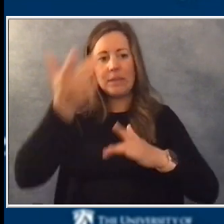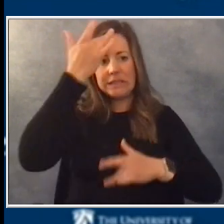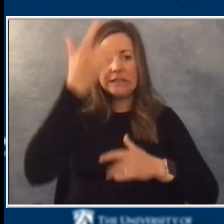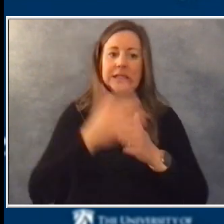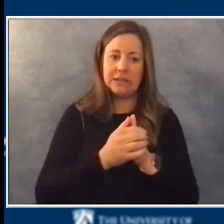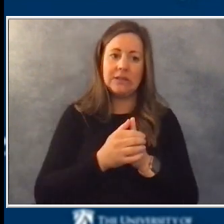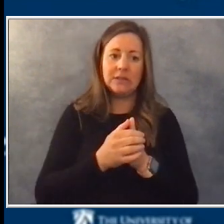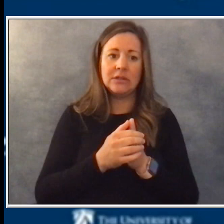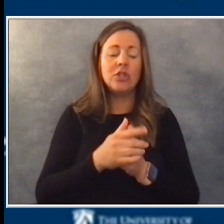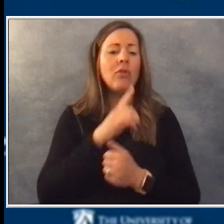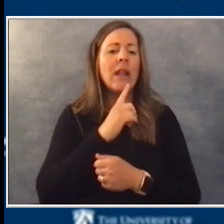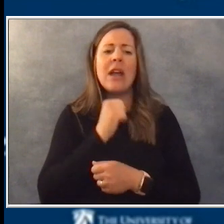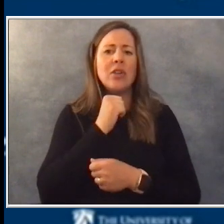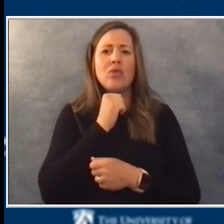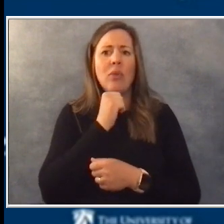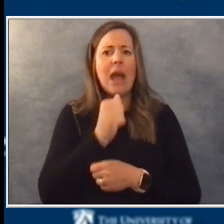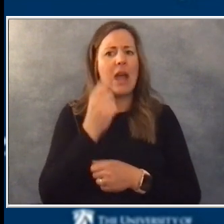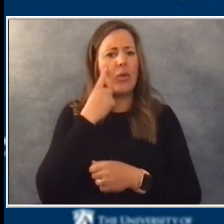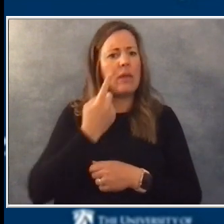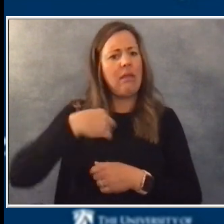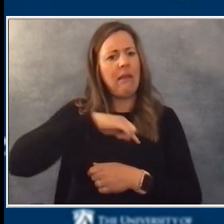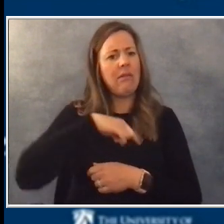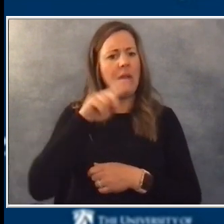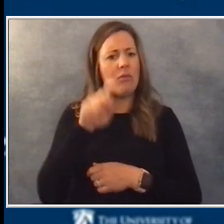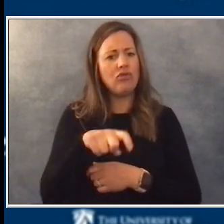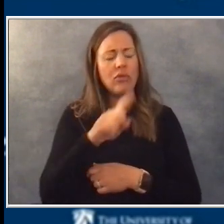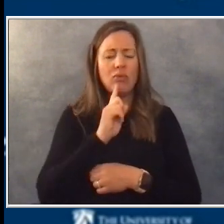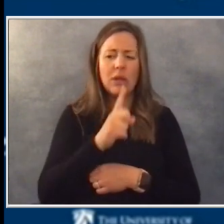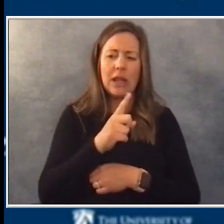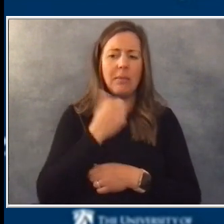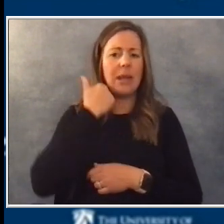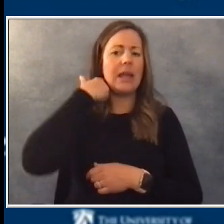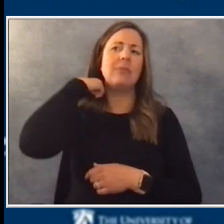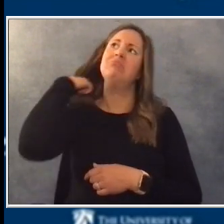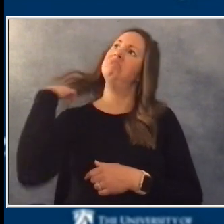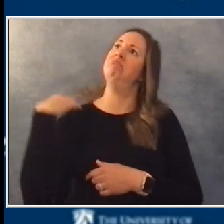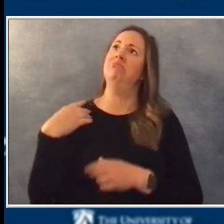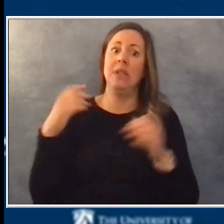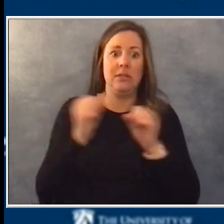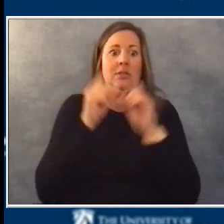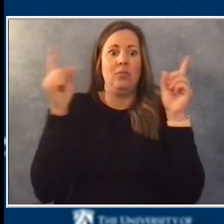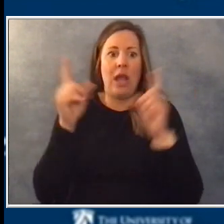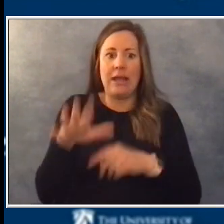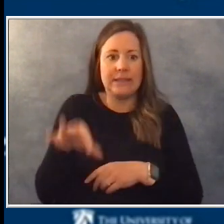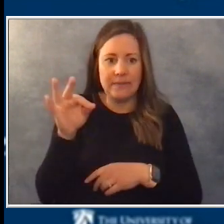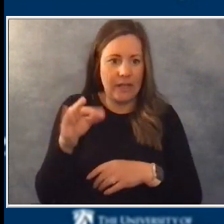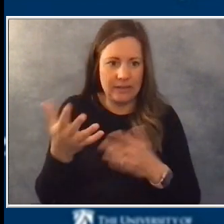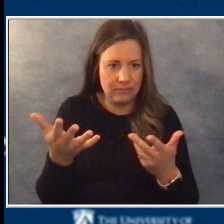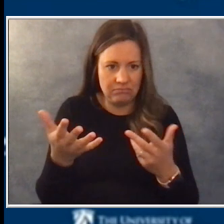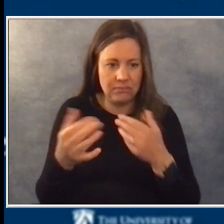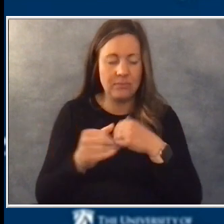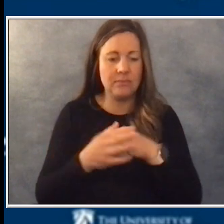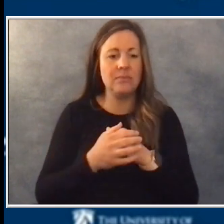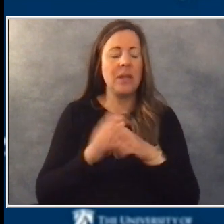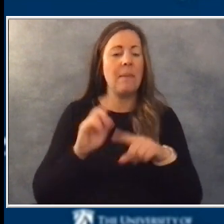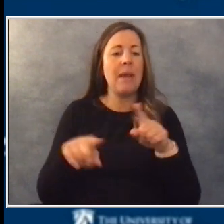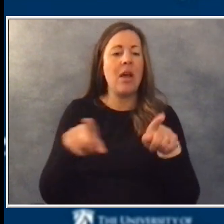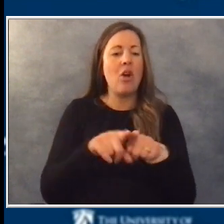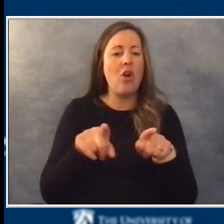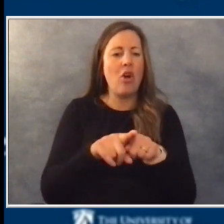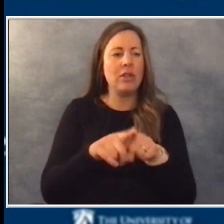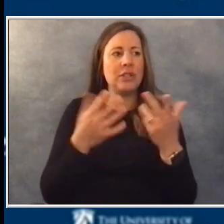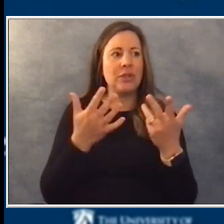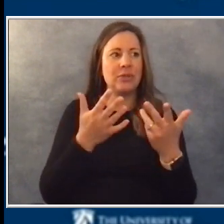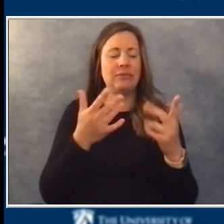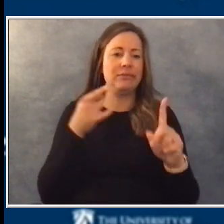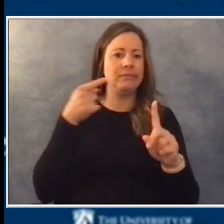So I don't think, number one, we should be too surprised that we are finding it in wastewater. But number two, the main point